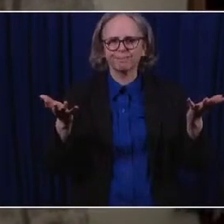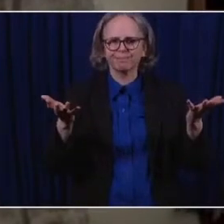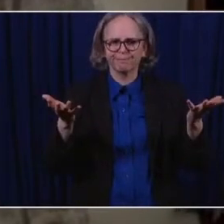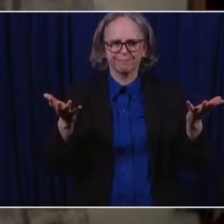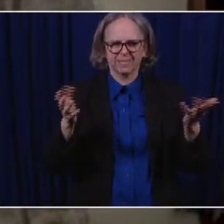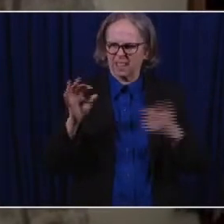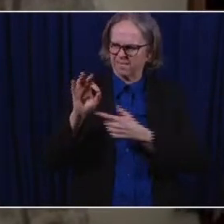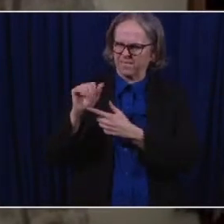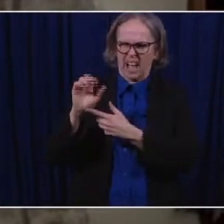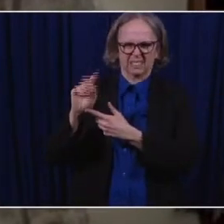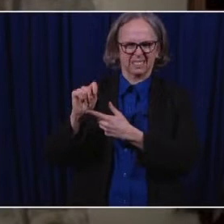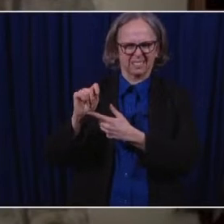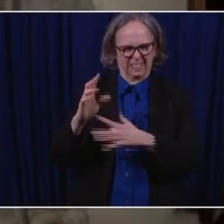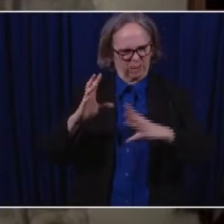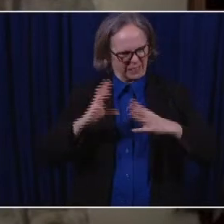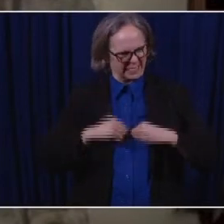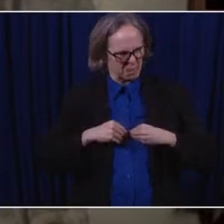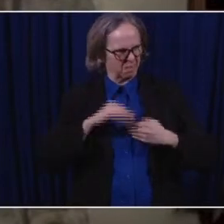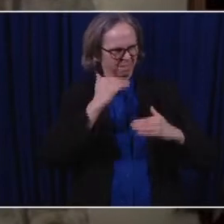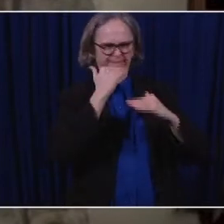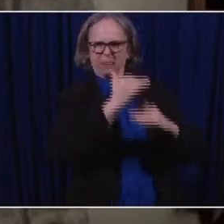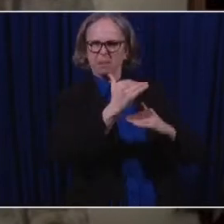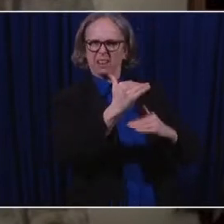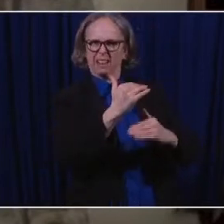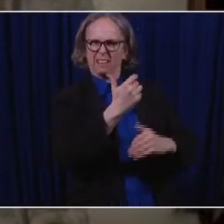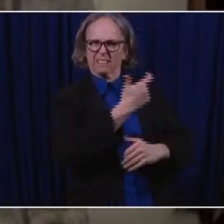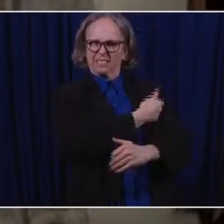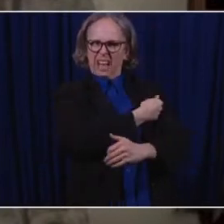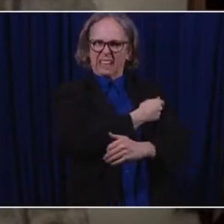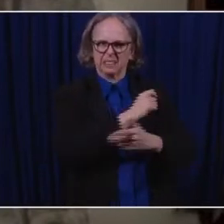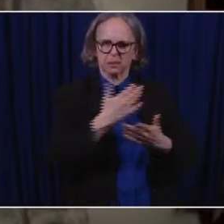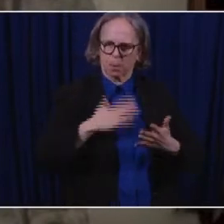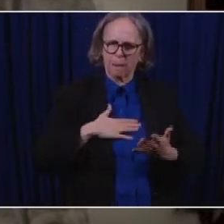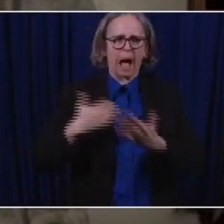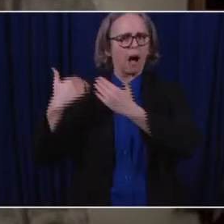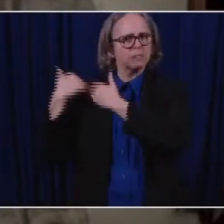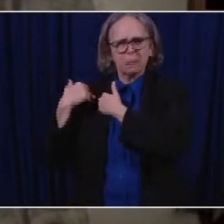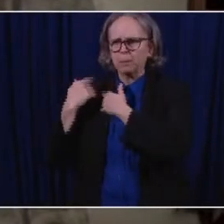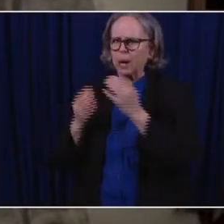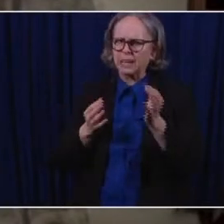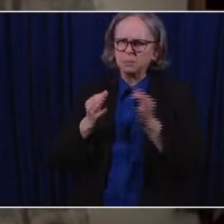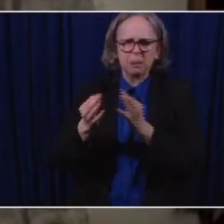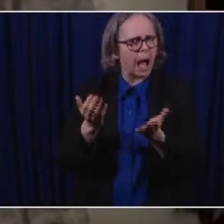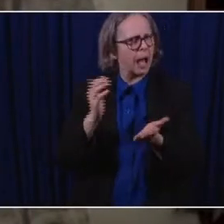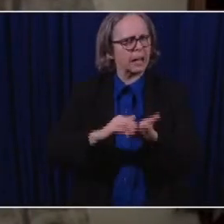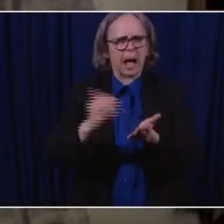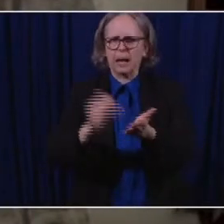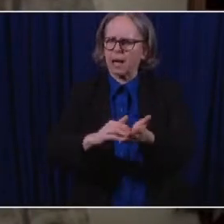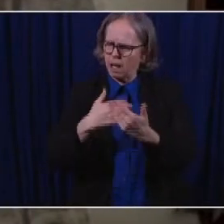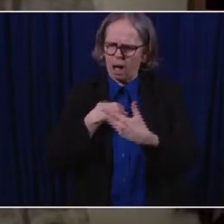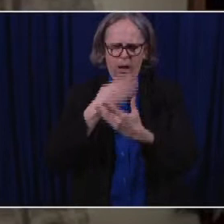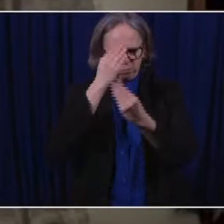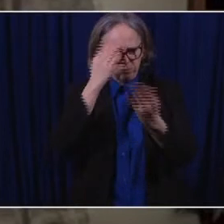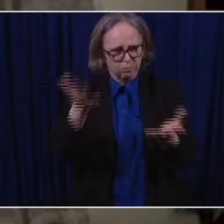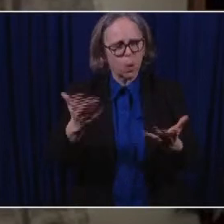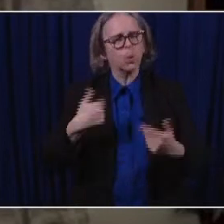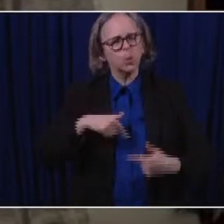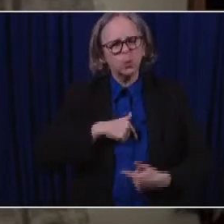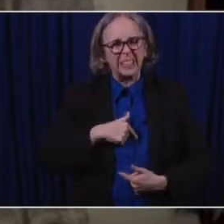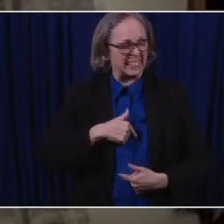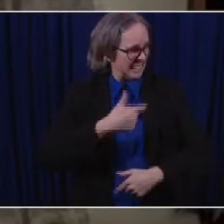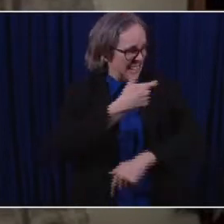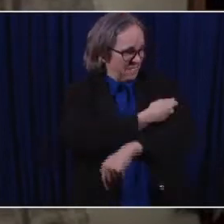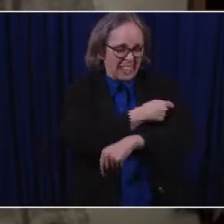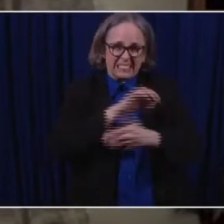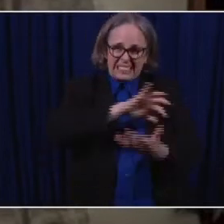to explain to the people of the state of Ohio, we don't have enough vaccine. And I try to give you the best information